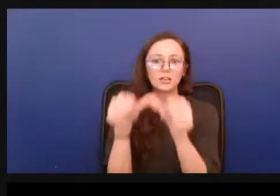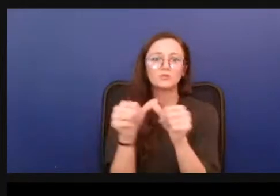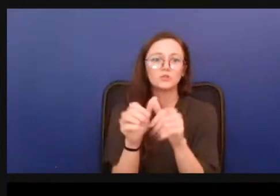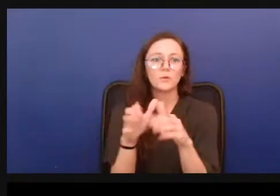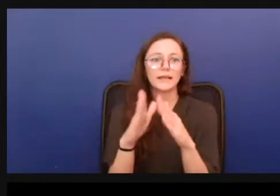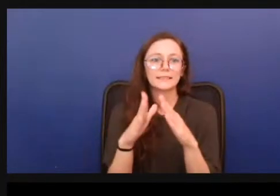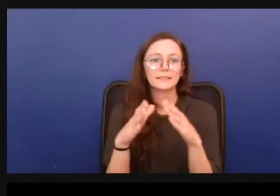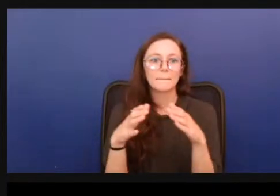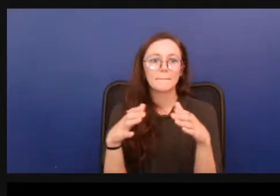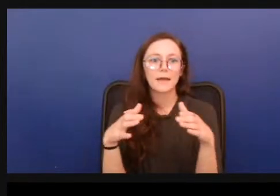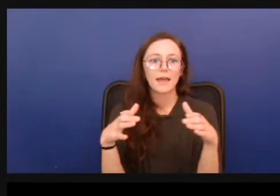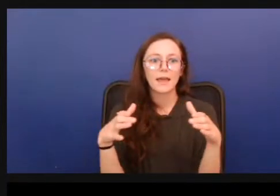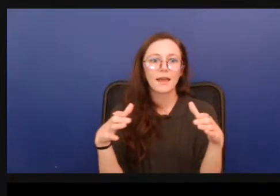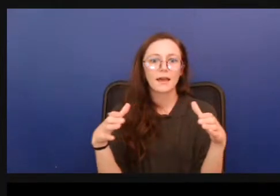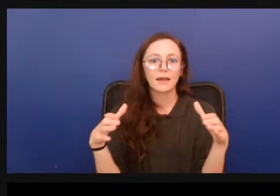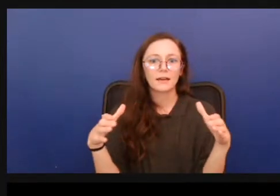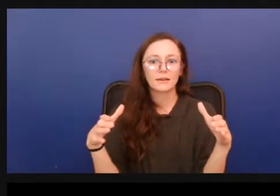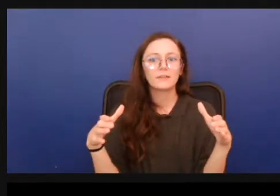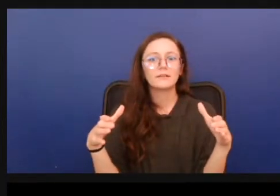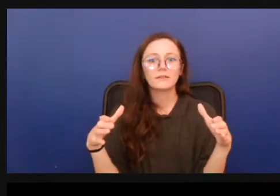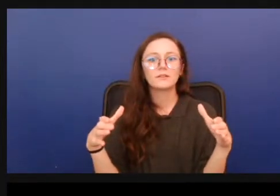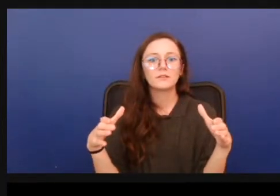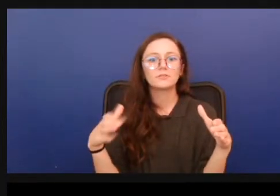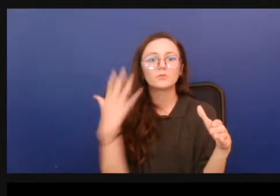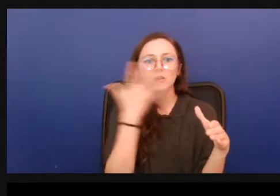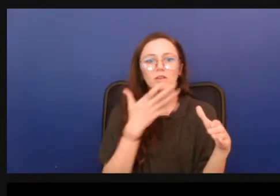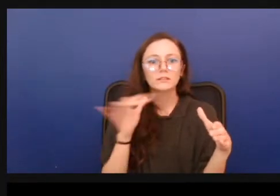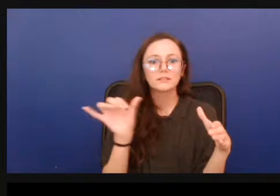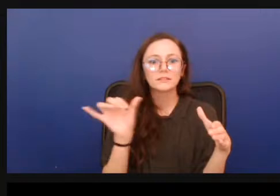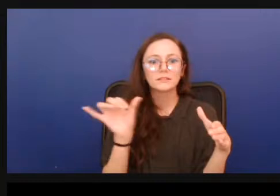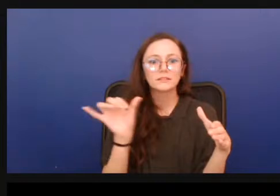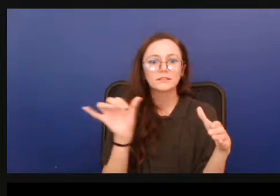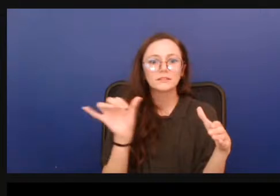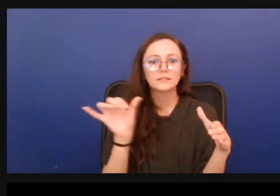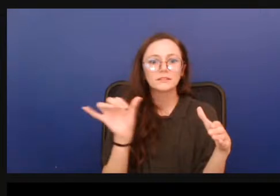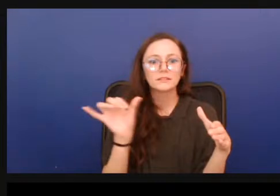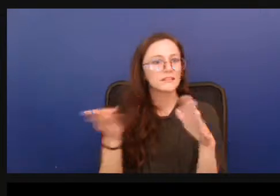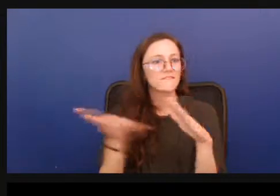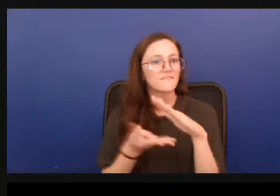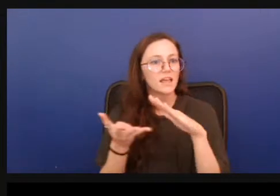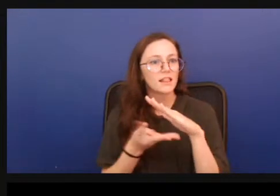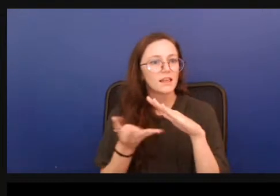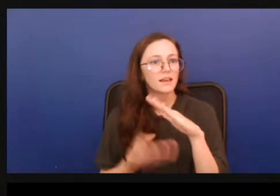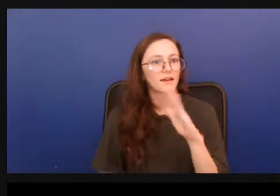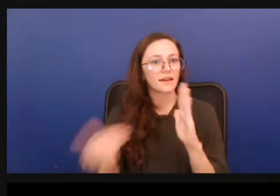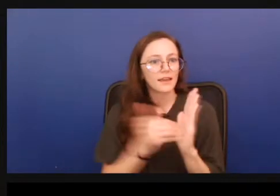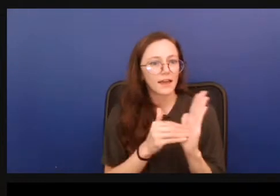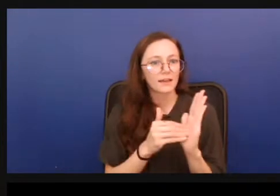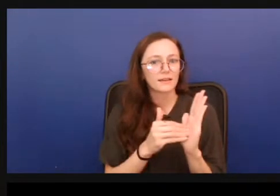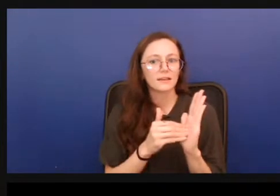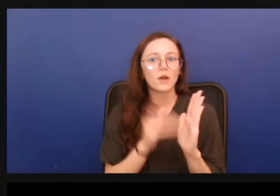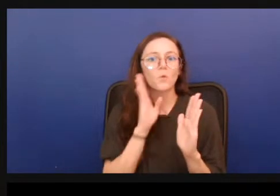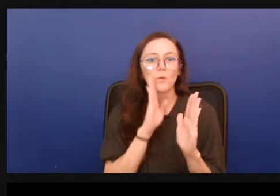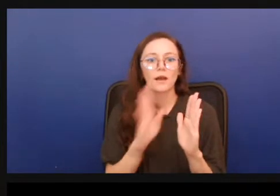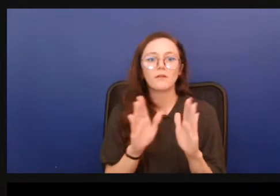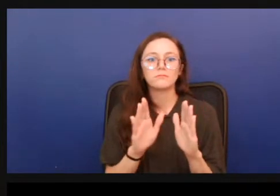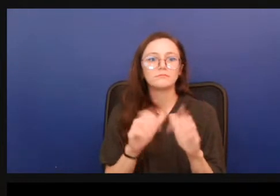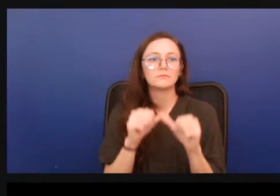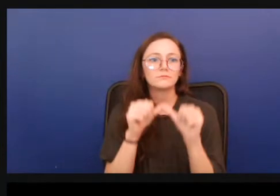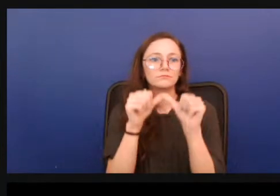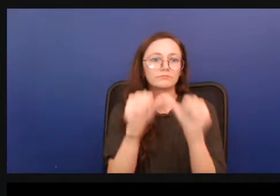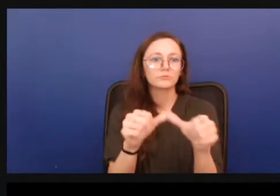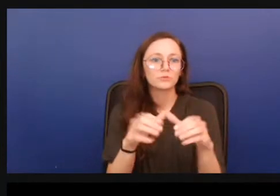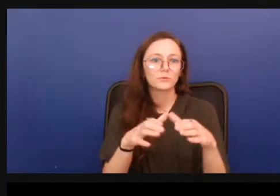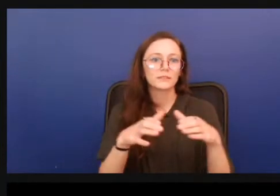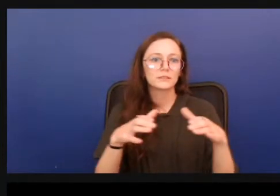out as shown by this north to south across the caldera line. Down the rift zone at Pu'o'o, we don't see really a whole